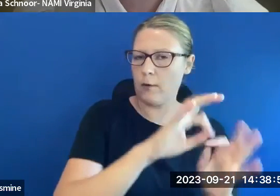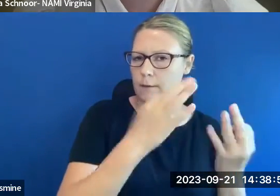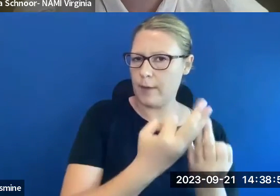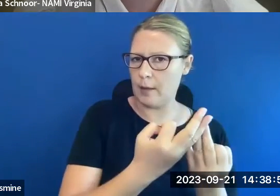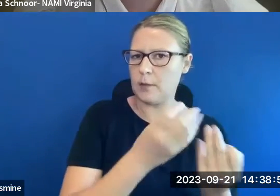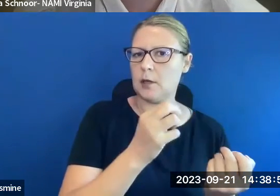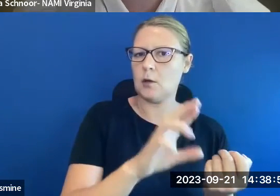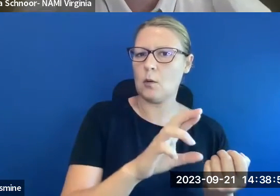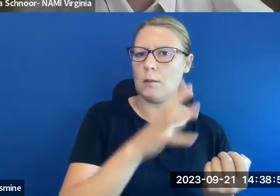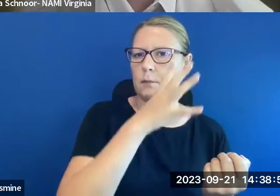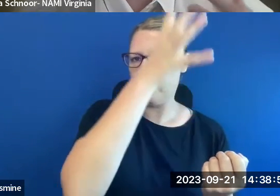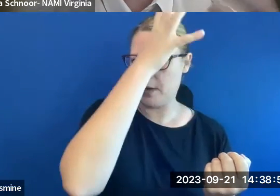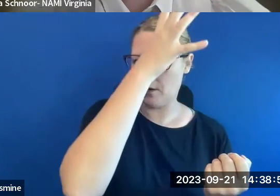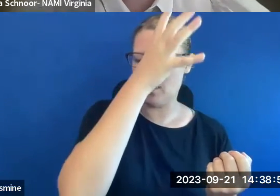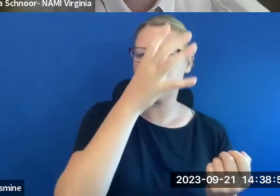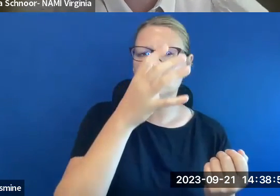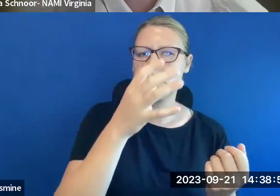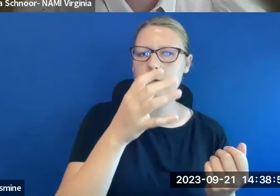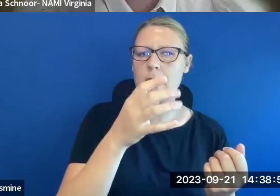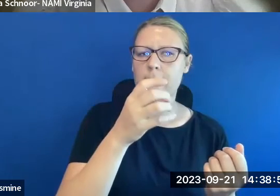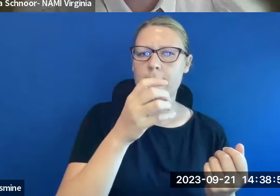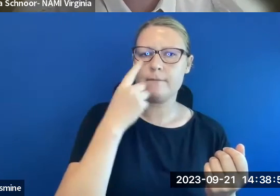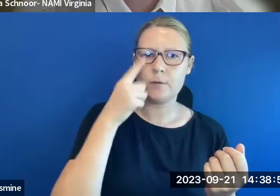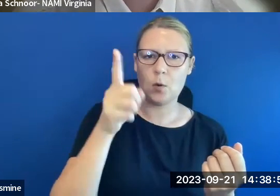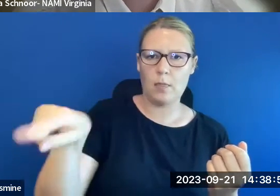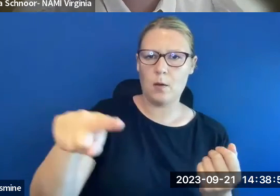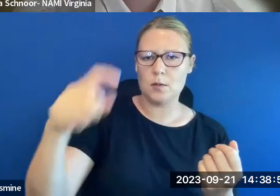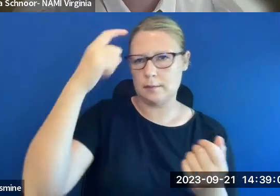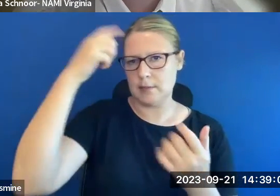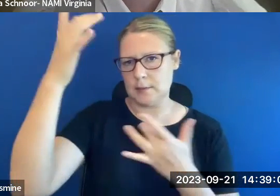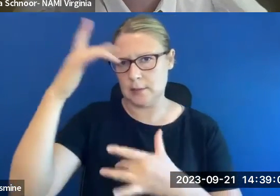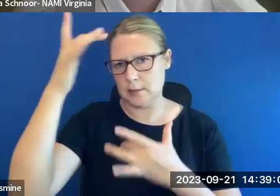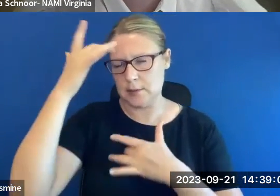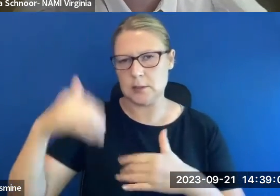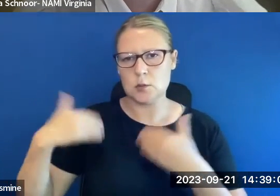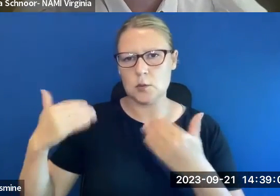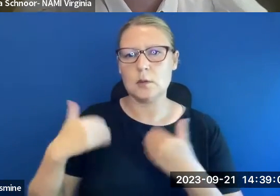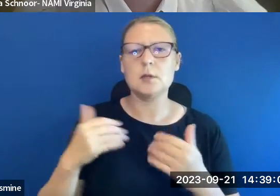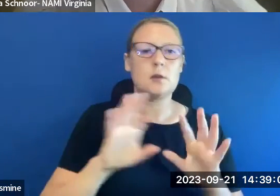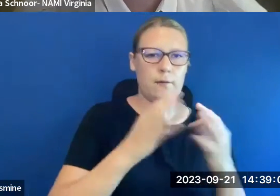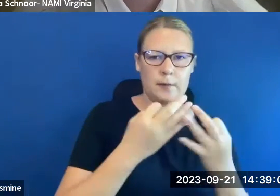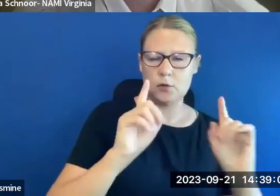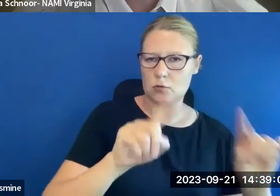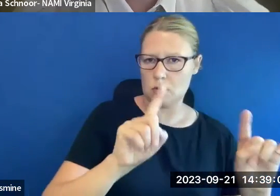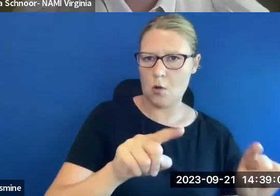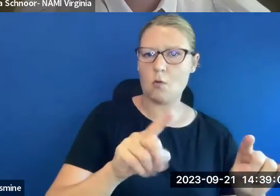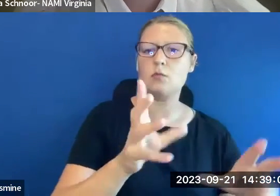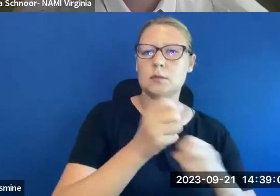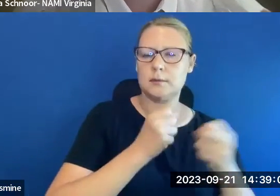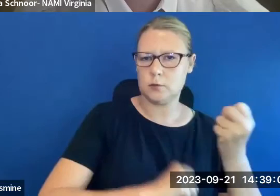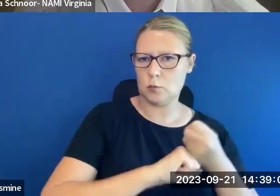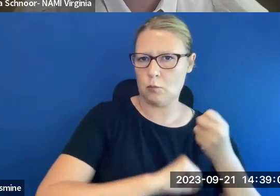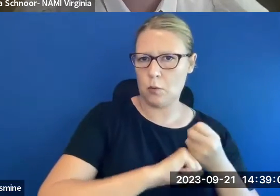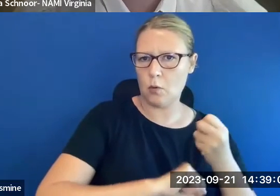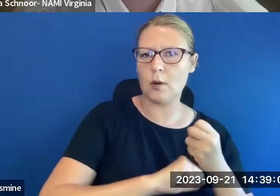health conditions. And those are a place that parents and families can go to receive support and insight as to what other